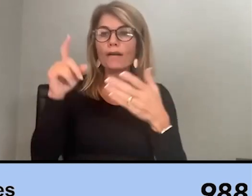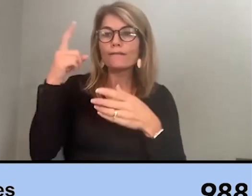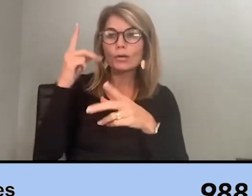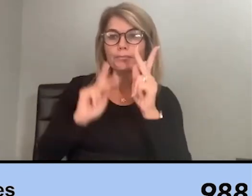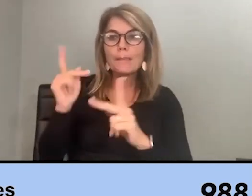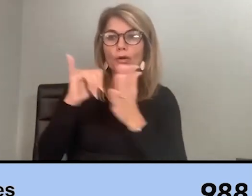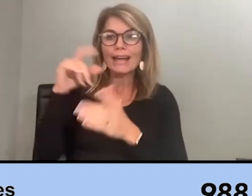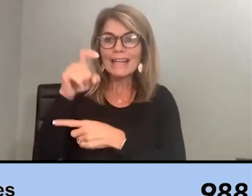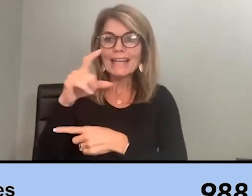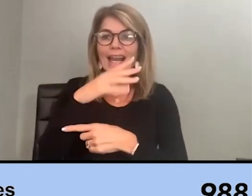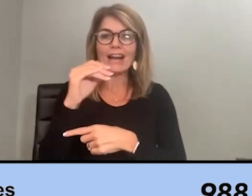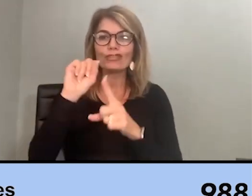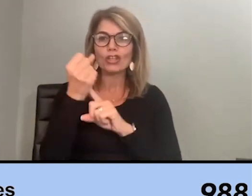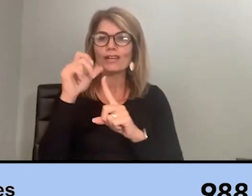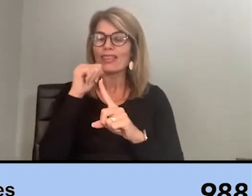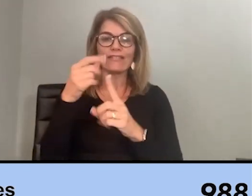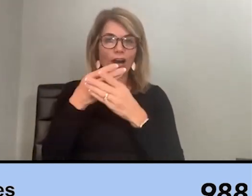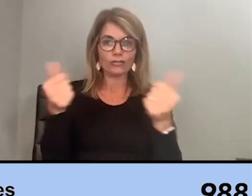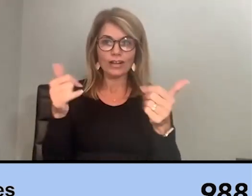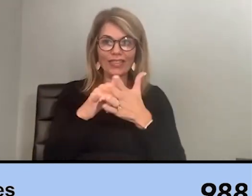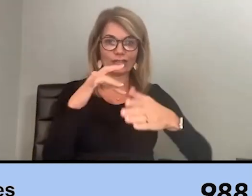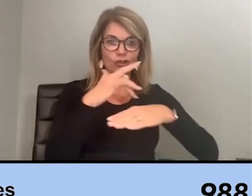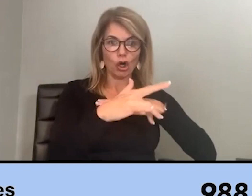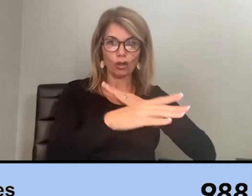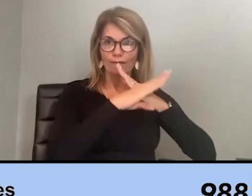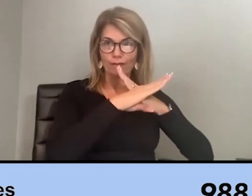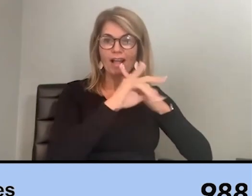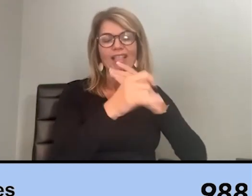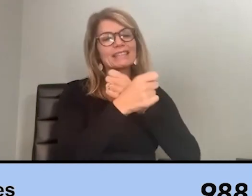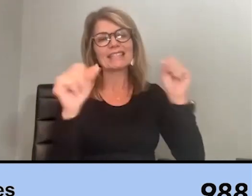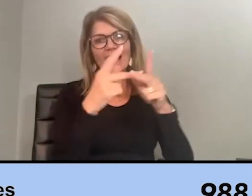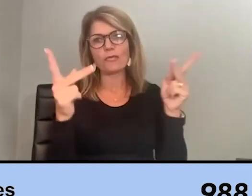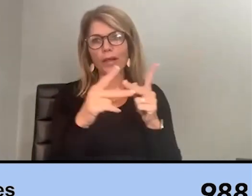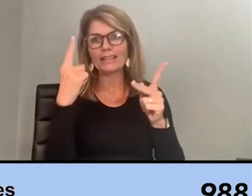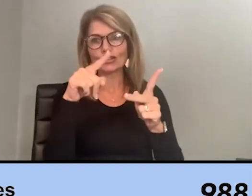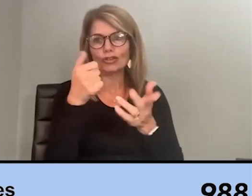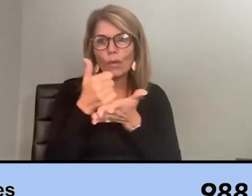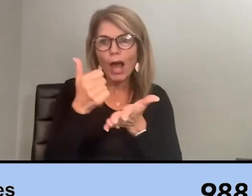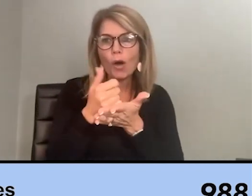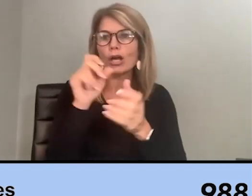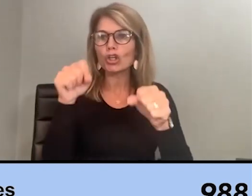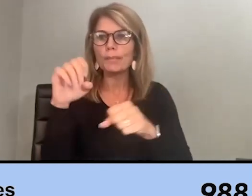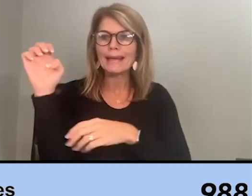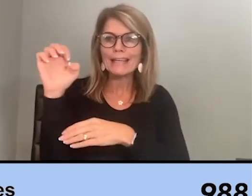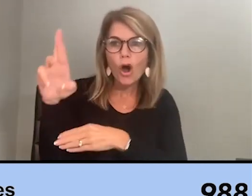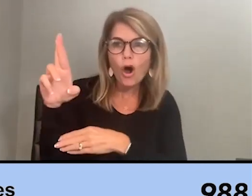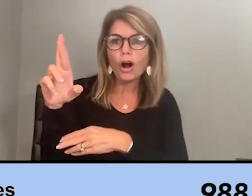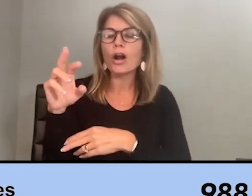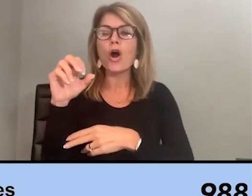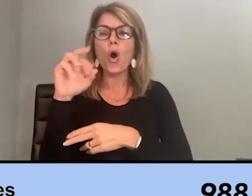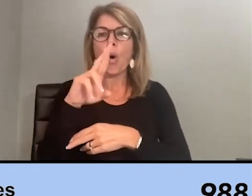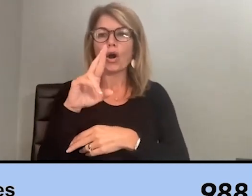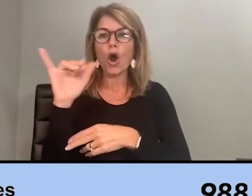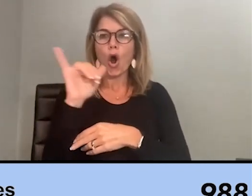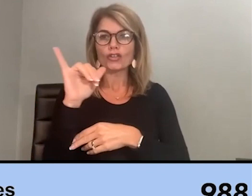whose situations are not resolved by earlier interventions is a safe place to go for help, which of course could be the emergency room, could also, and increasingly we're